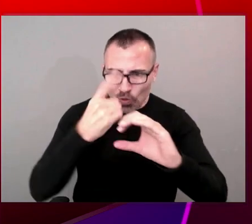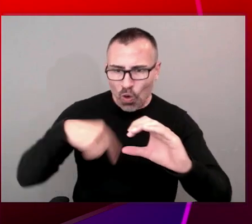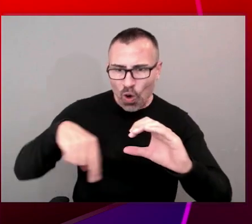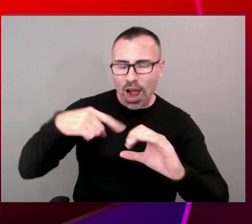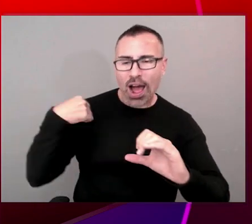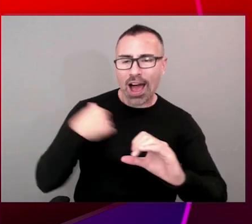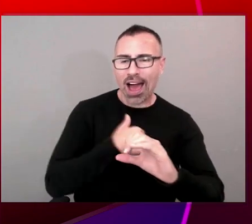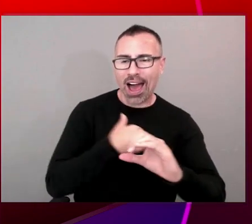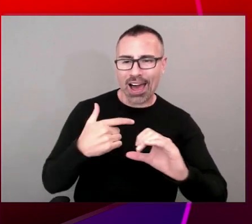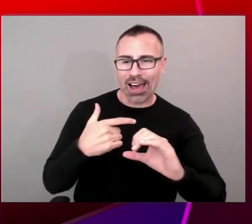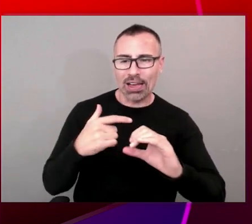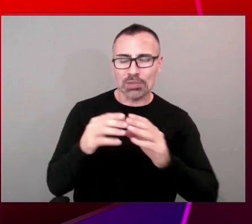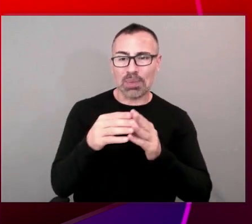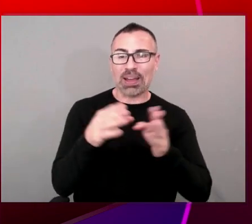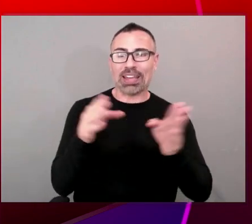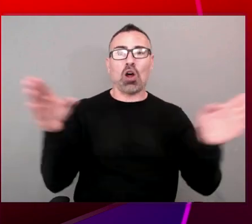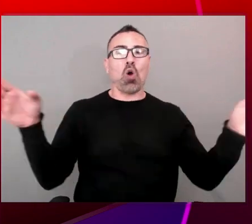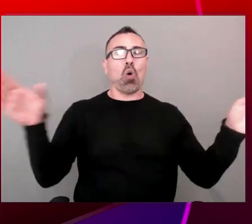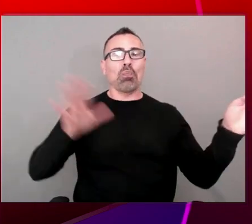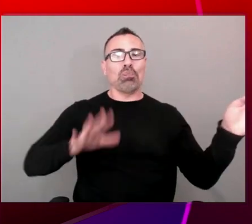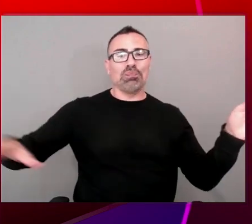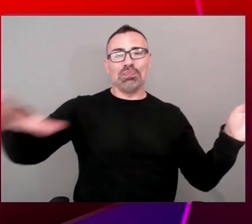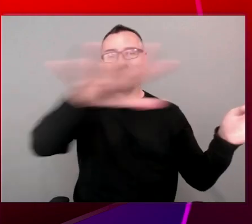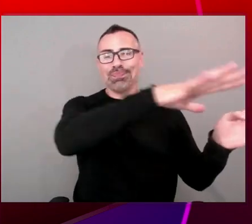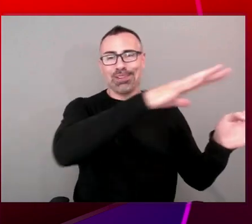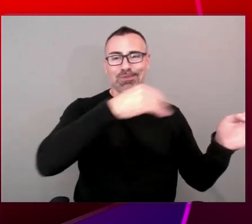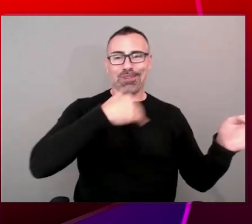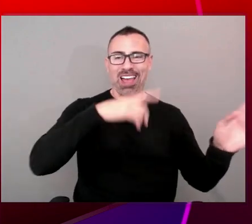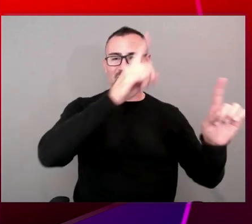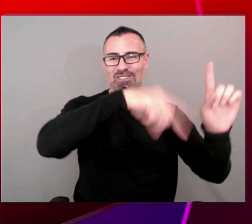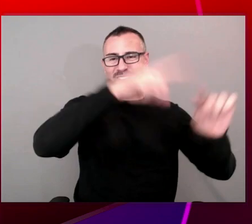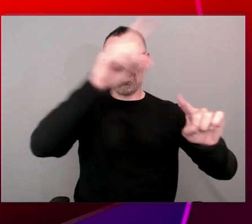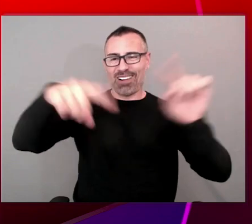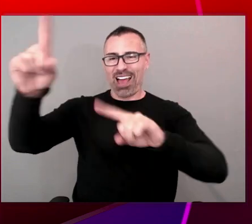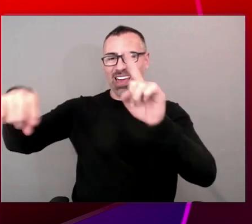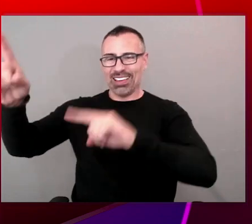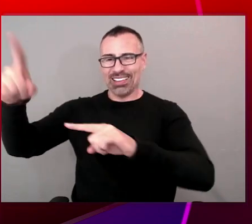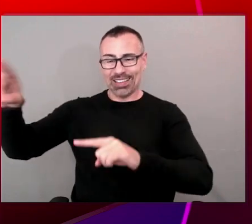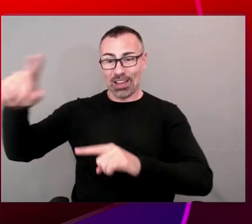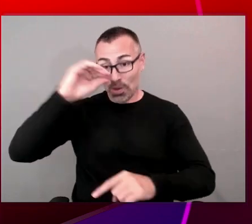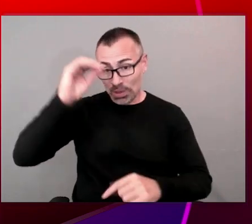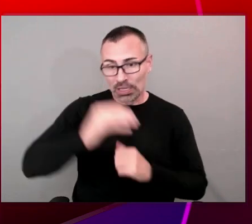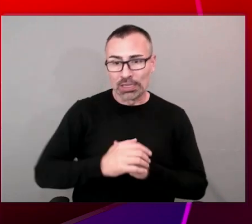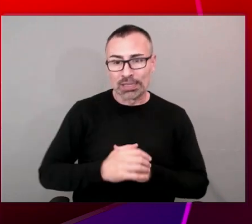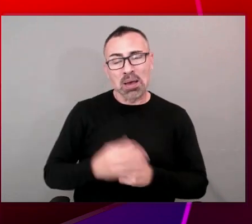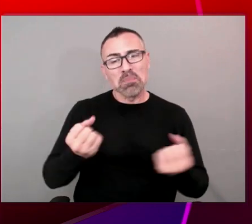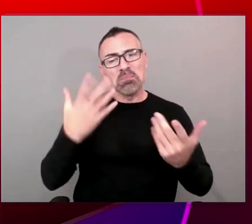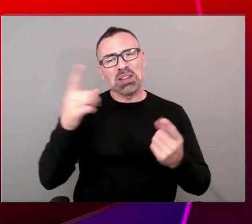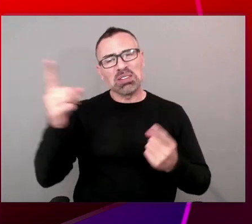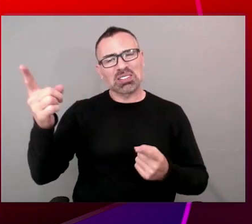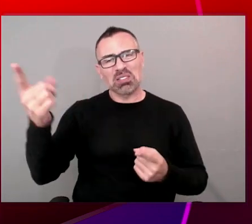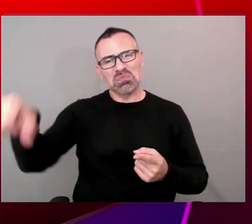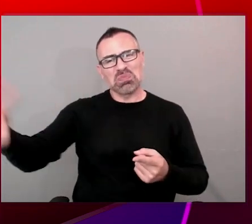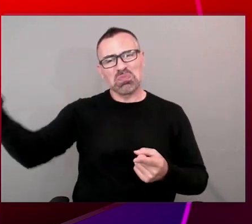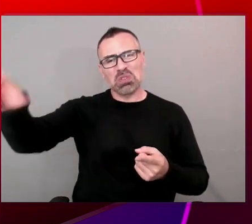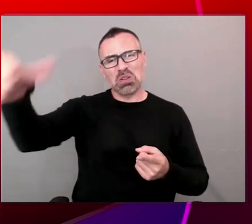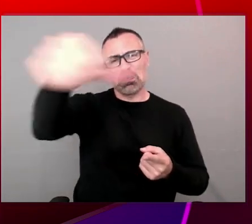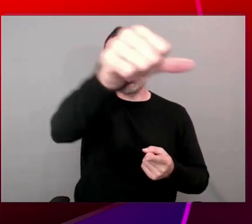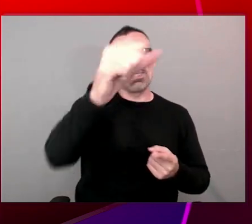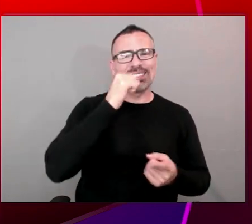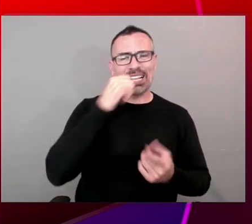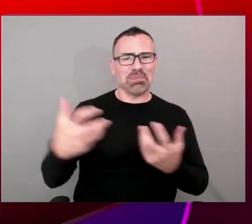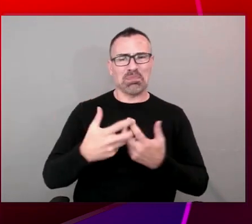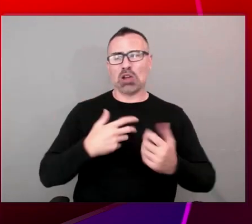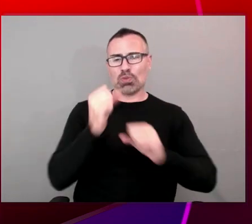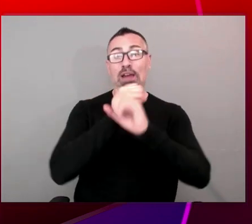opinion and working in the open, you get all of our opinions. Now, you can shoot most of them down and still say that doesn't match with my vision, but at least you're hearing what we have to